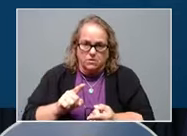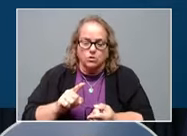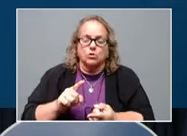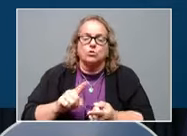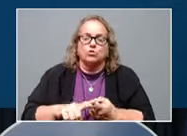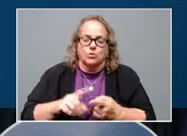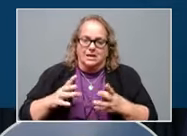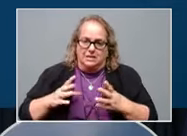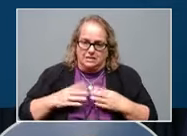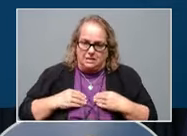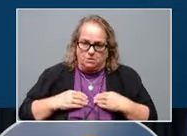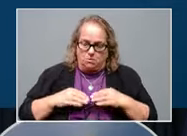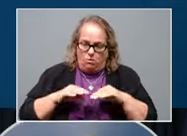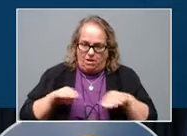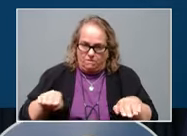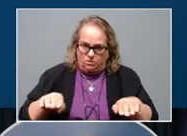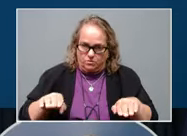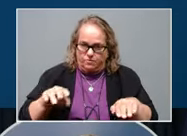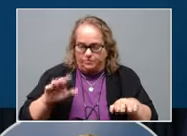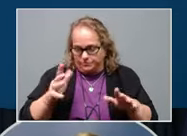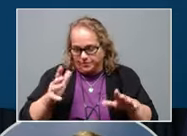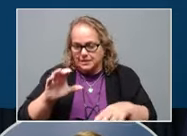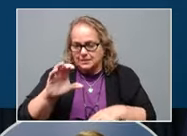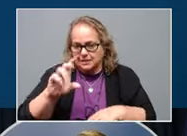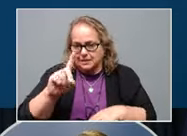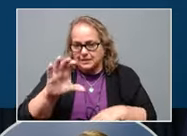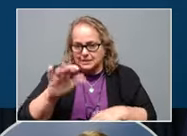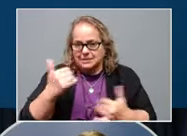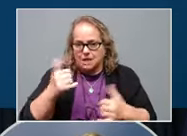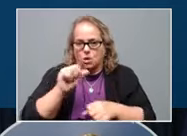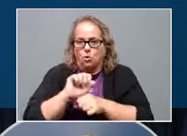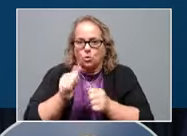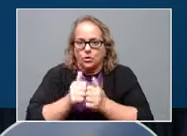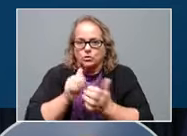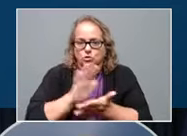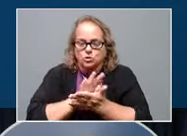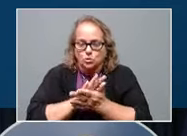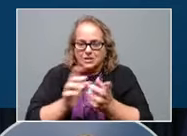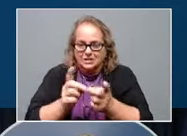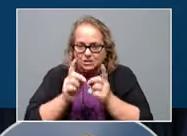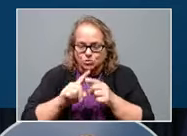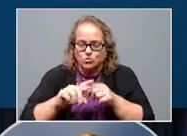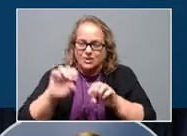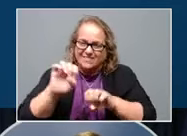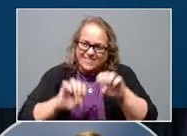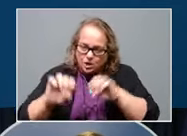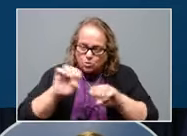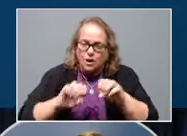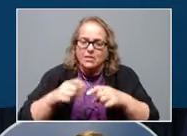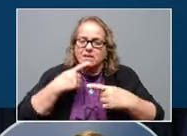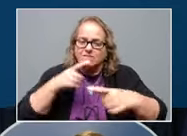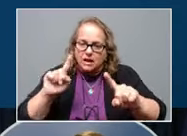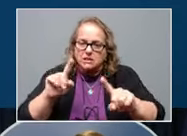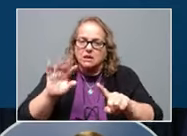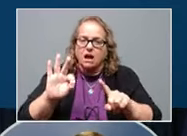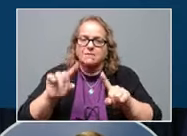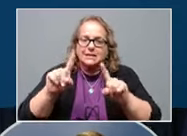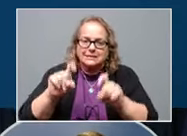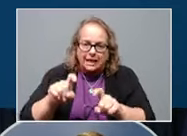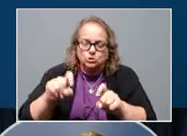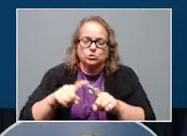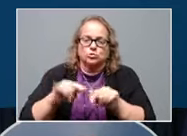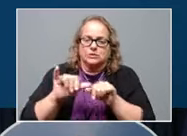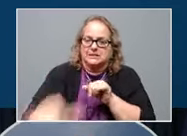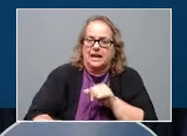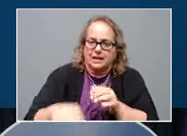acceptable level. So the CDC is currently working with school districts to evaluate the effectiveness of test to stay, and our recommendations may